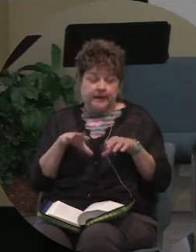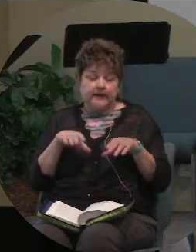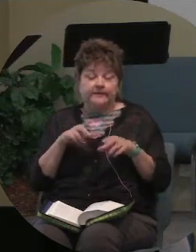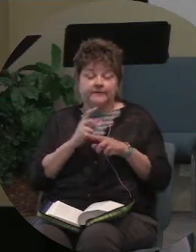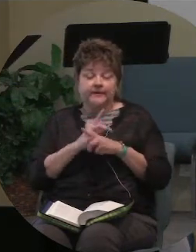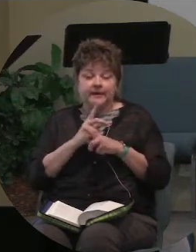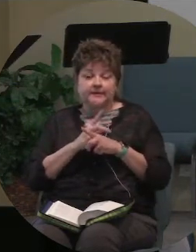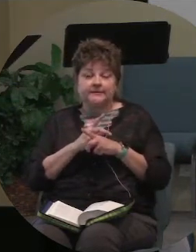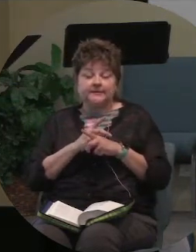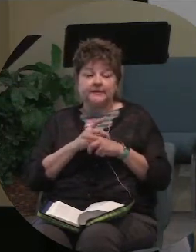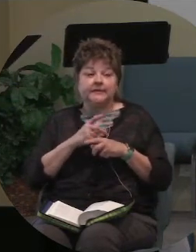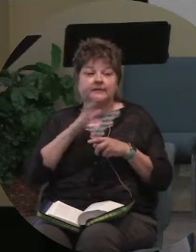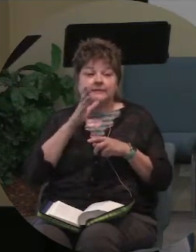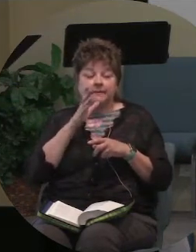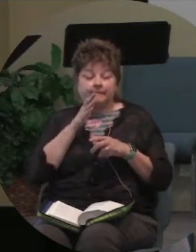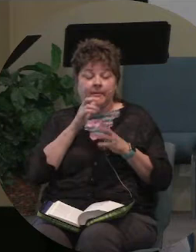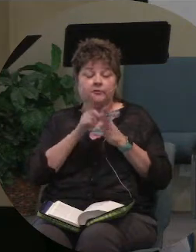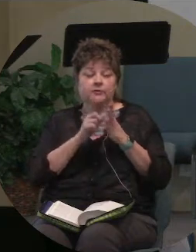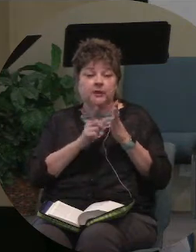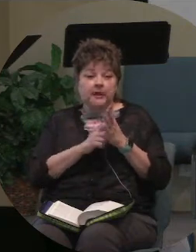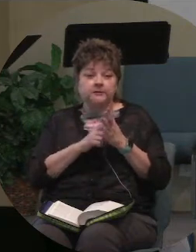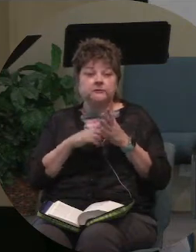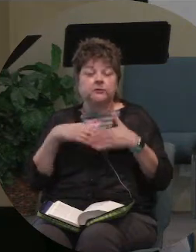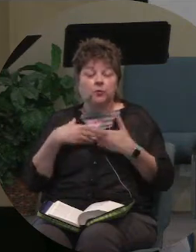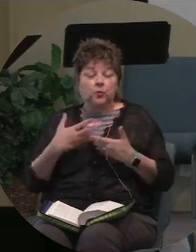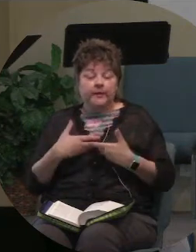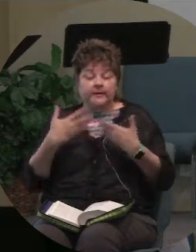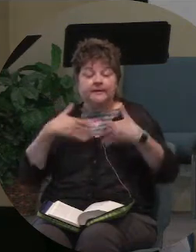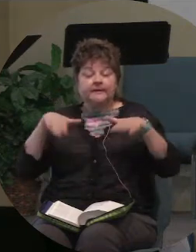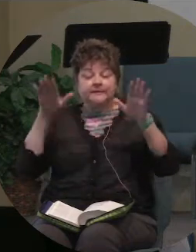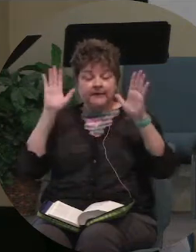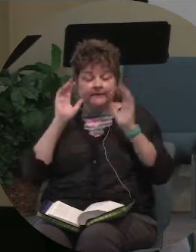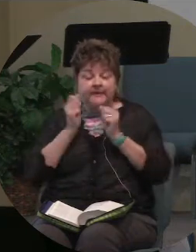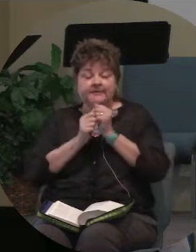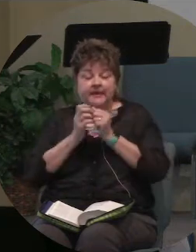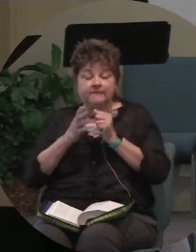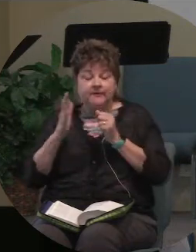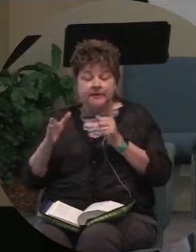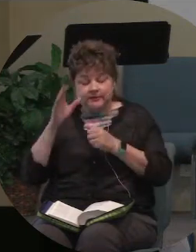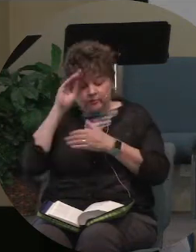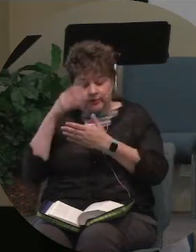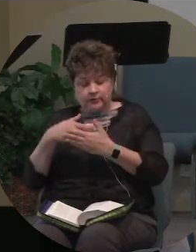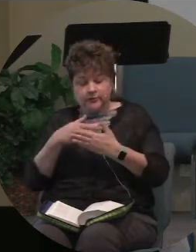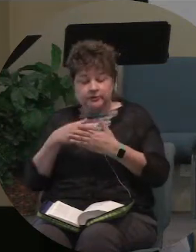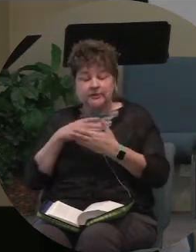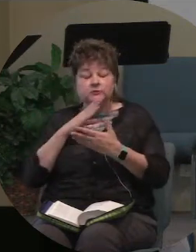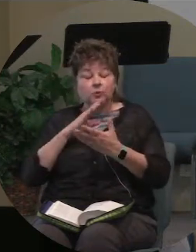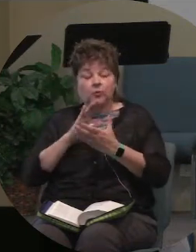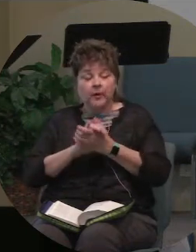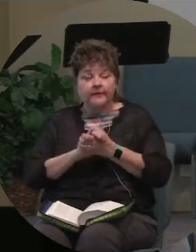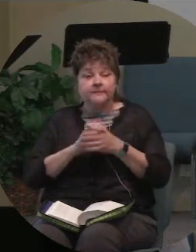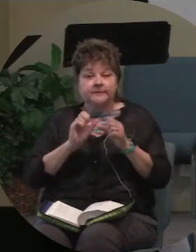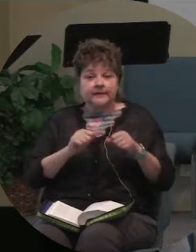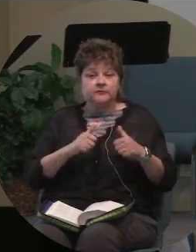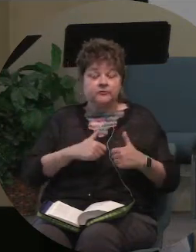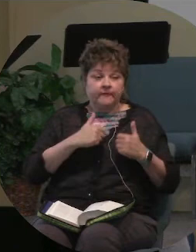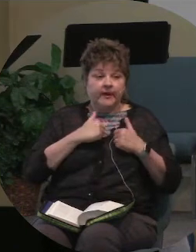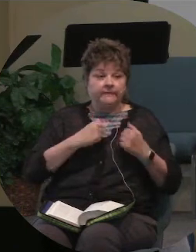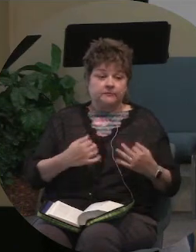willing to sacrifice everything so her son's wives could actually survive and maybe thrive.